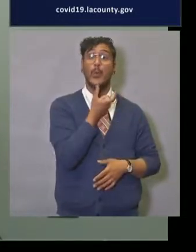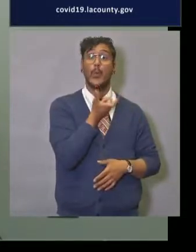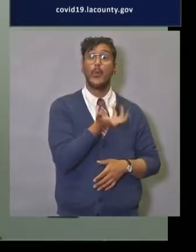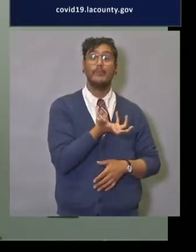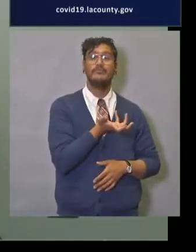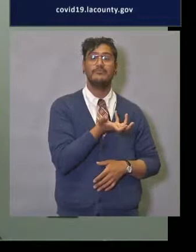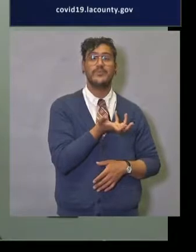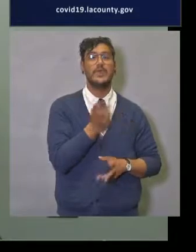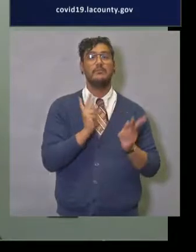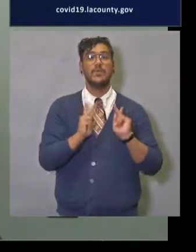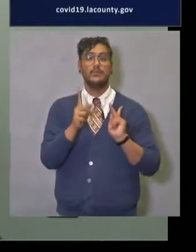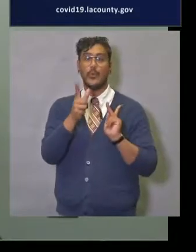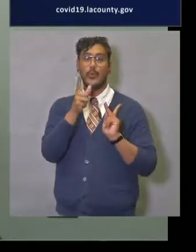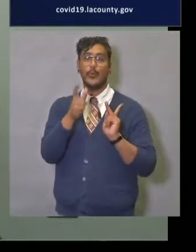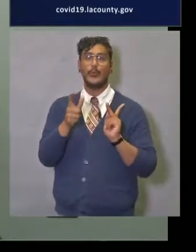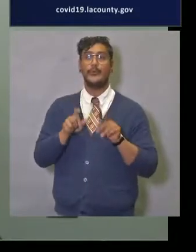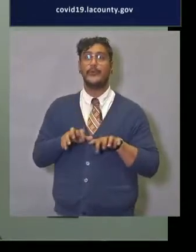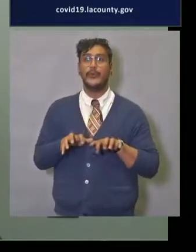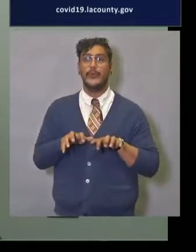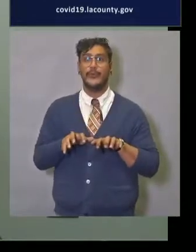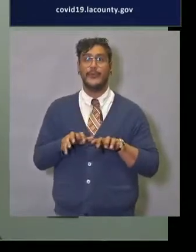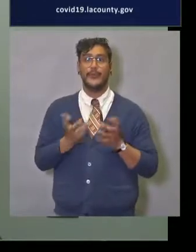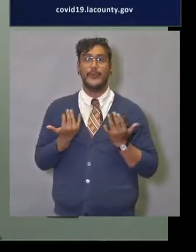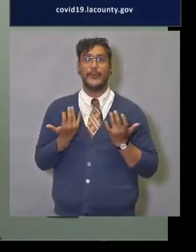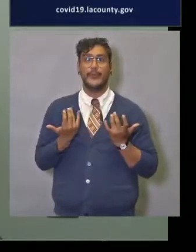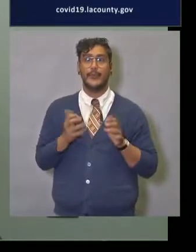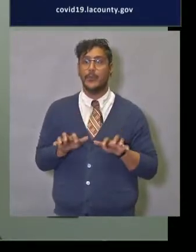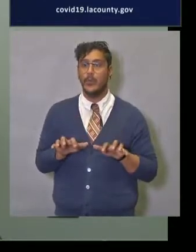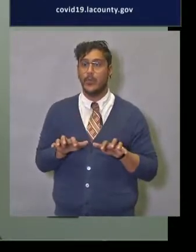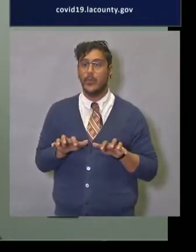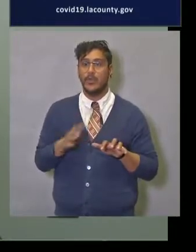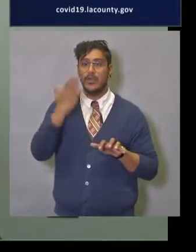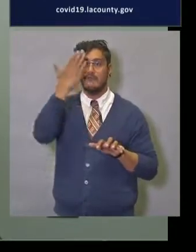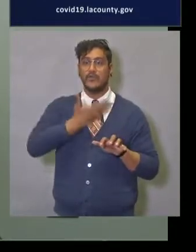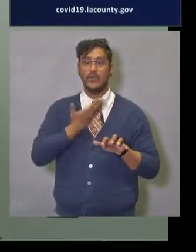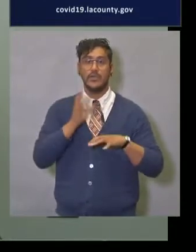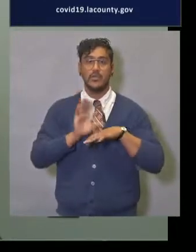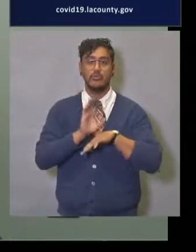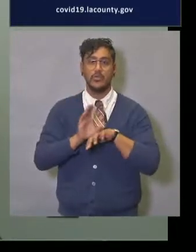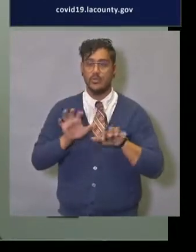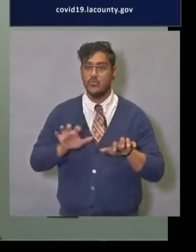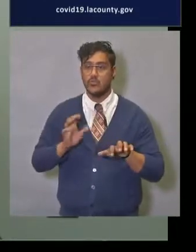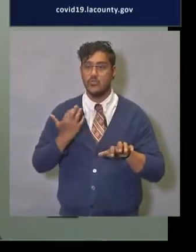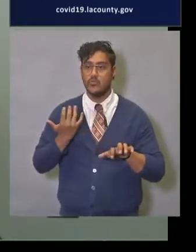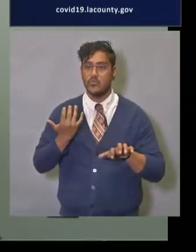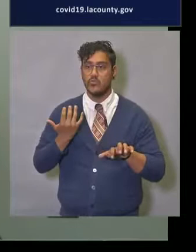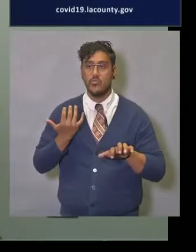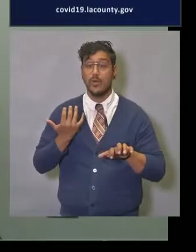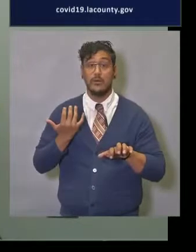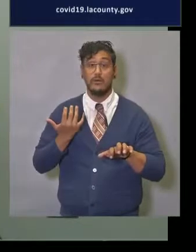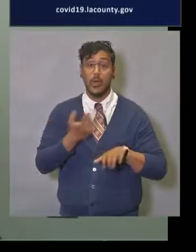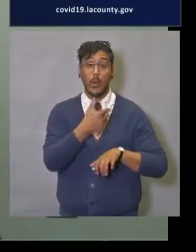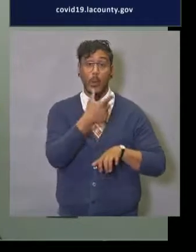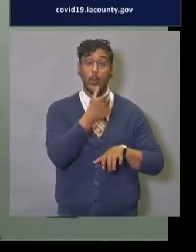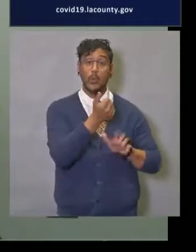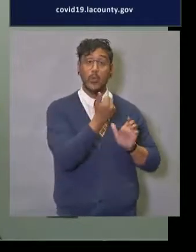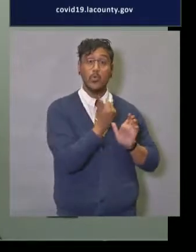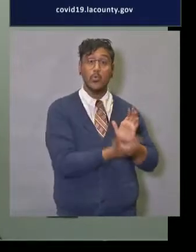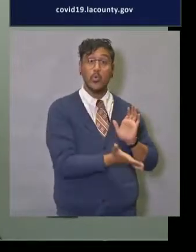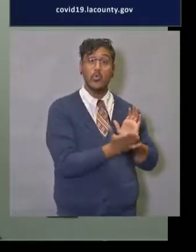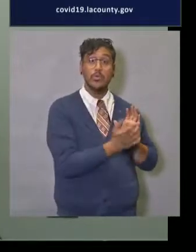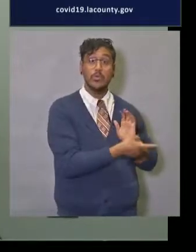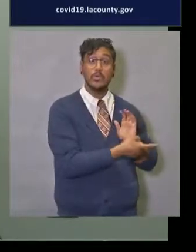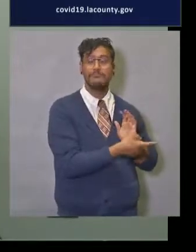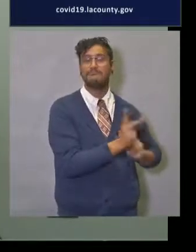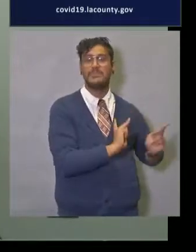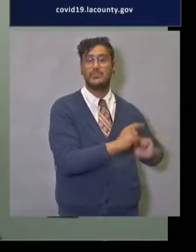stay on their computers for long periods of time to get their appointments, and disadvantages those folks who neither have access to